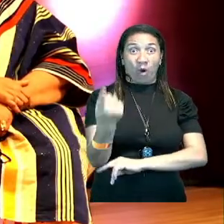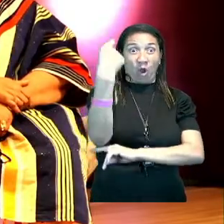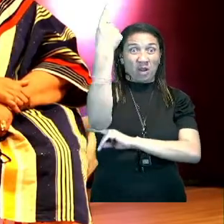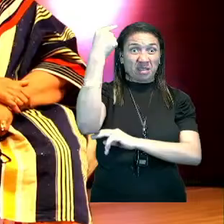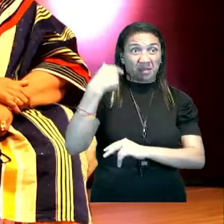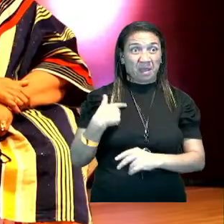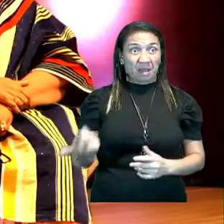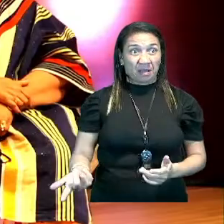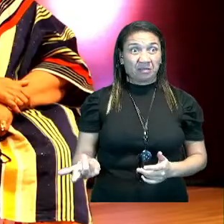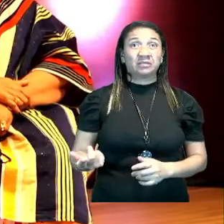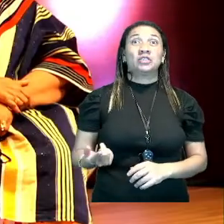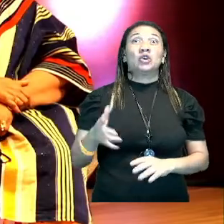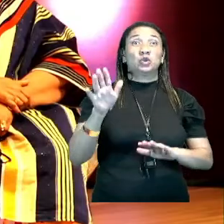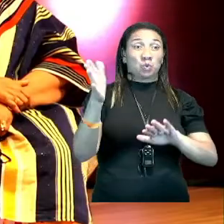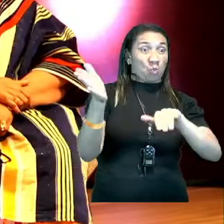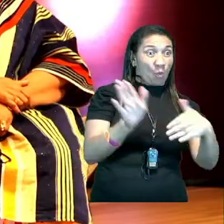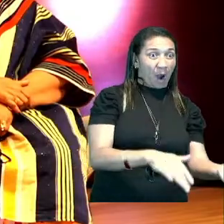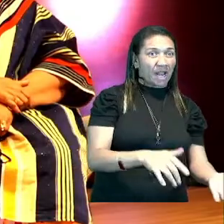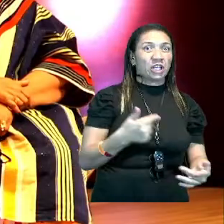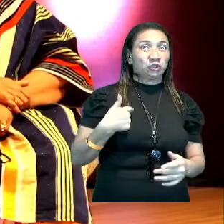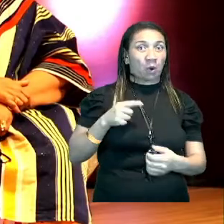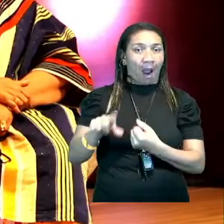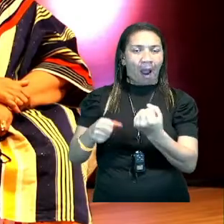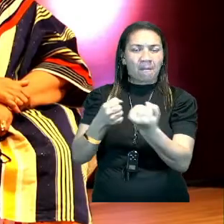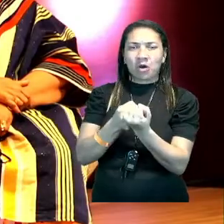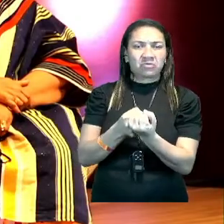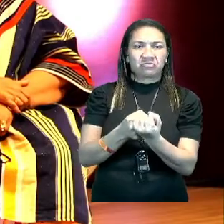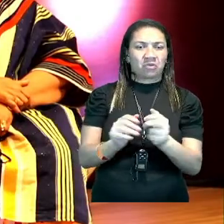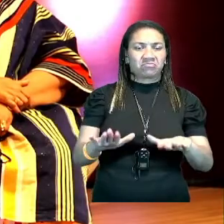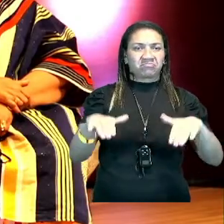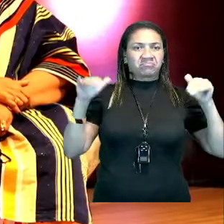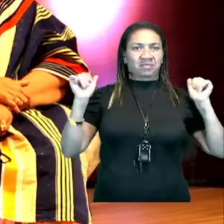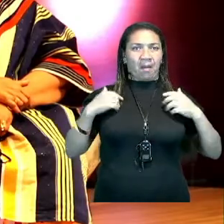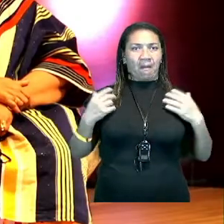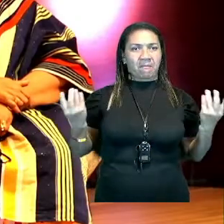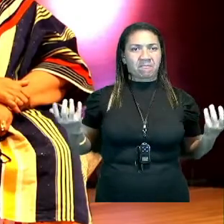service of this necropolitics or the politics of death.